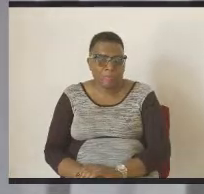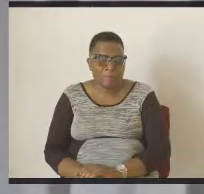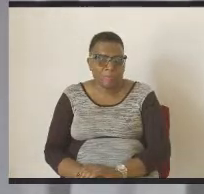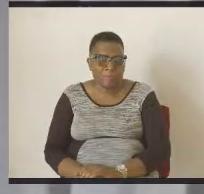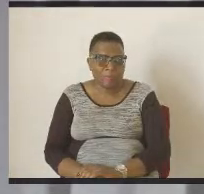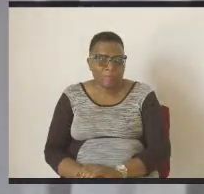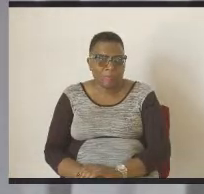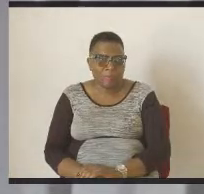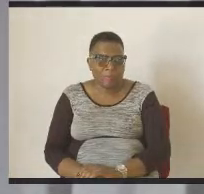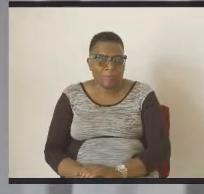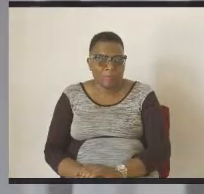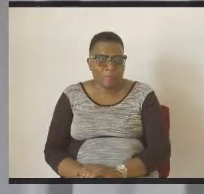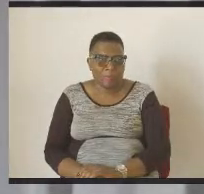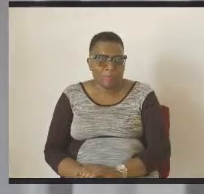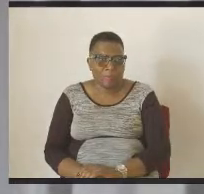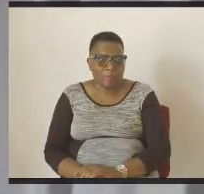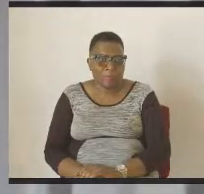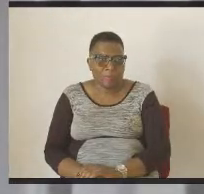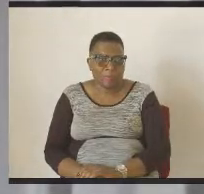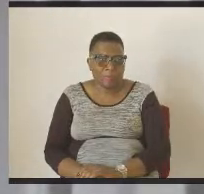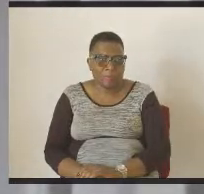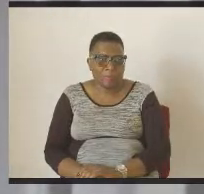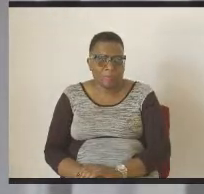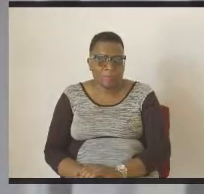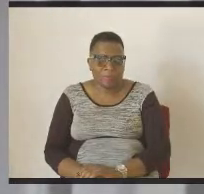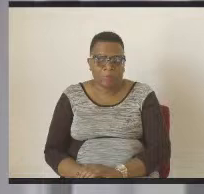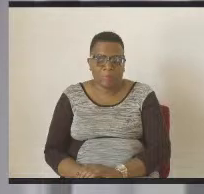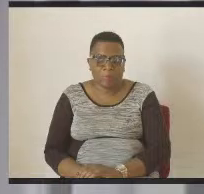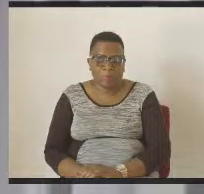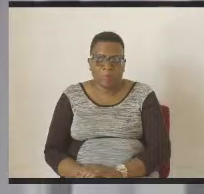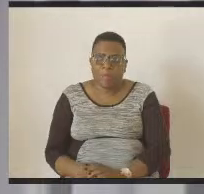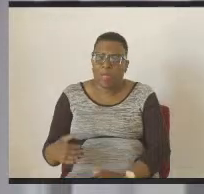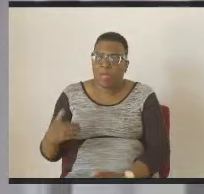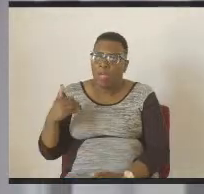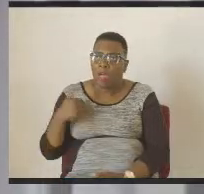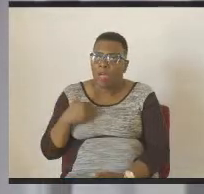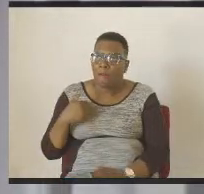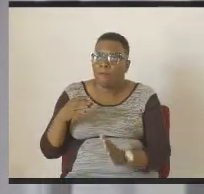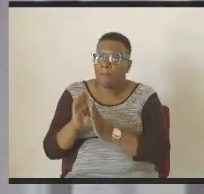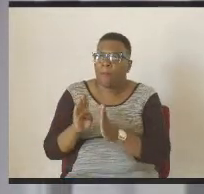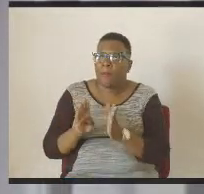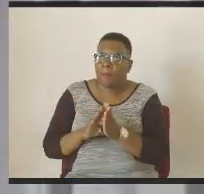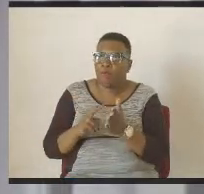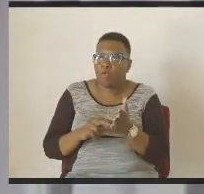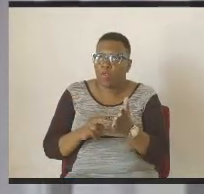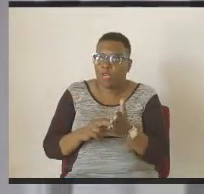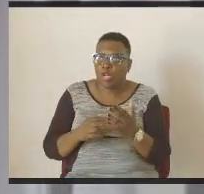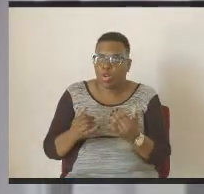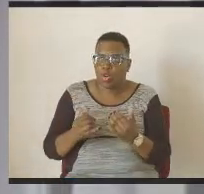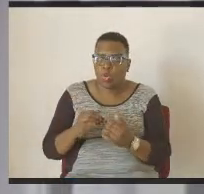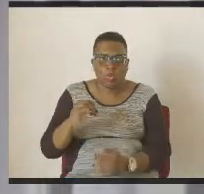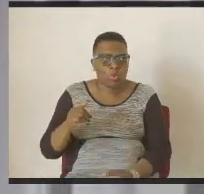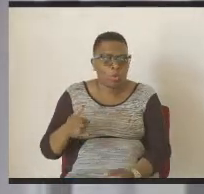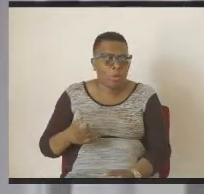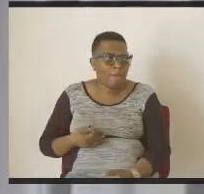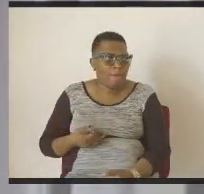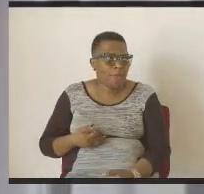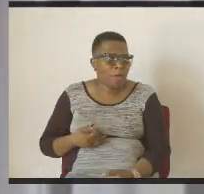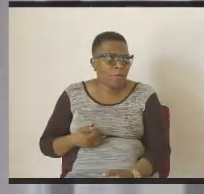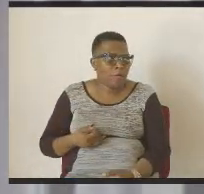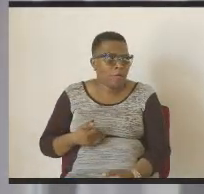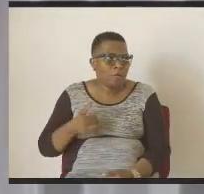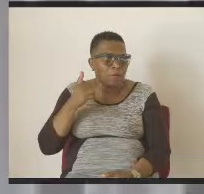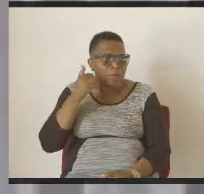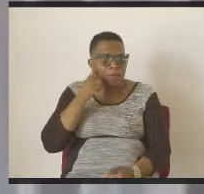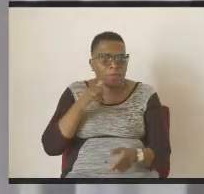just a bit on the so we're going to have our scripture reading at this time. So I'm going to invite Sister